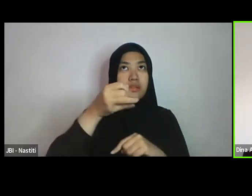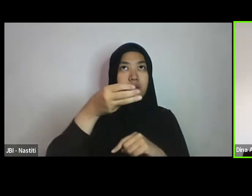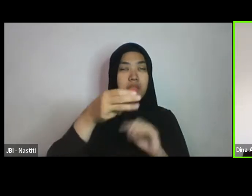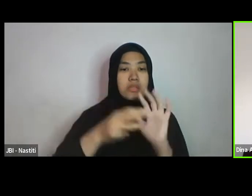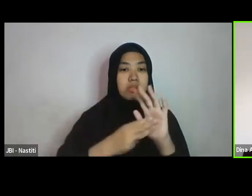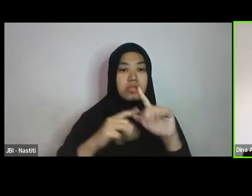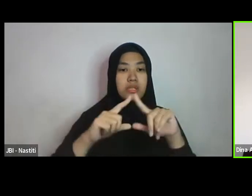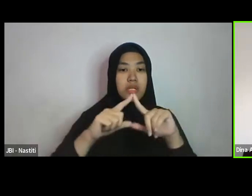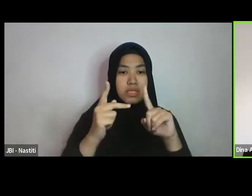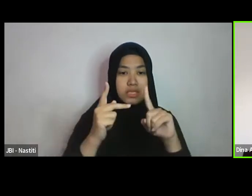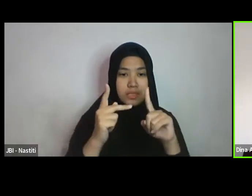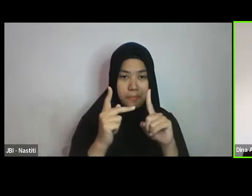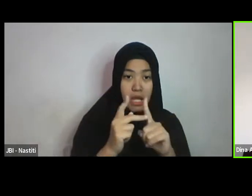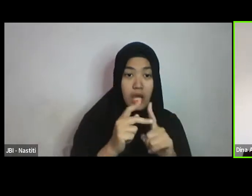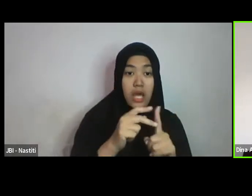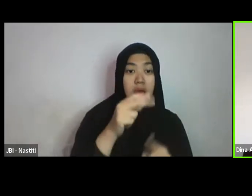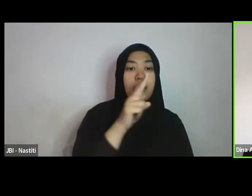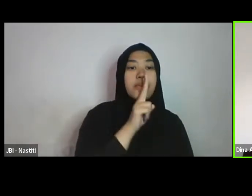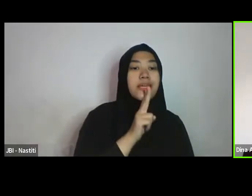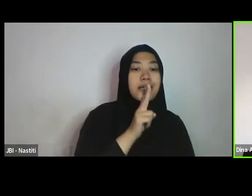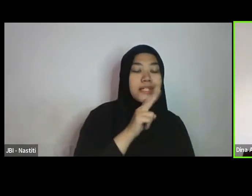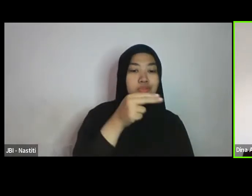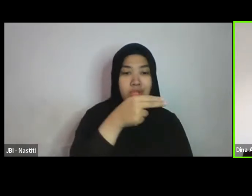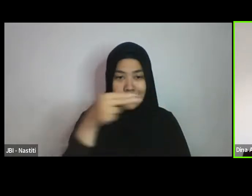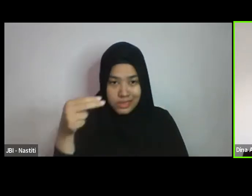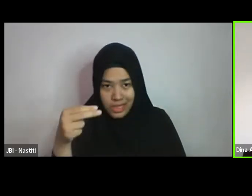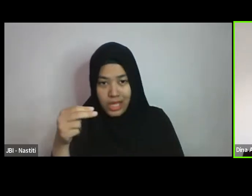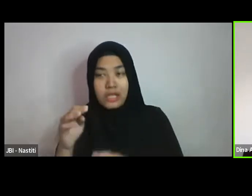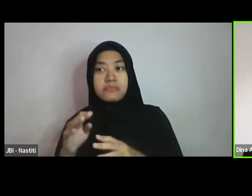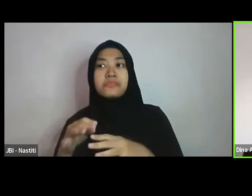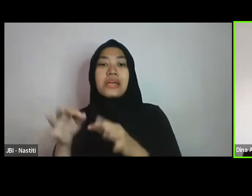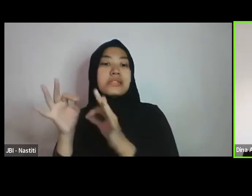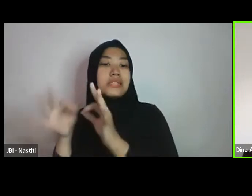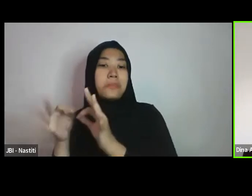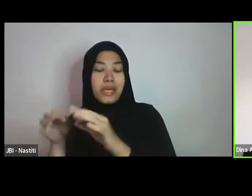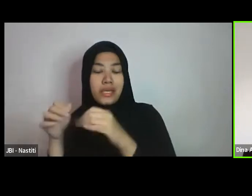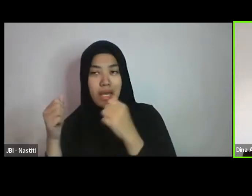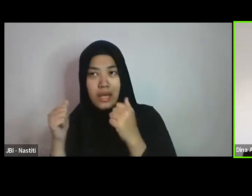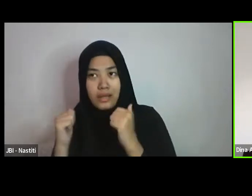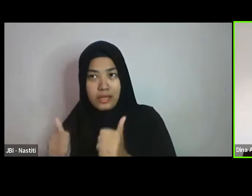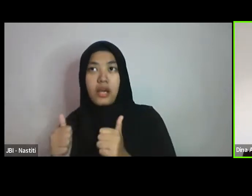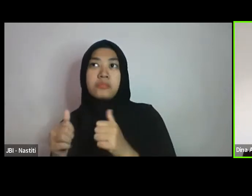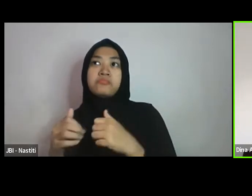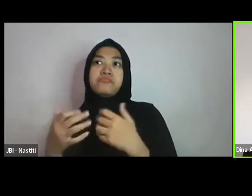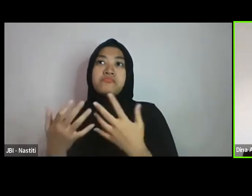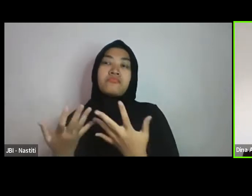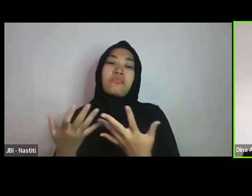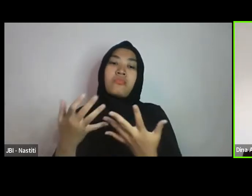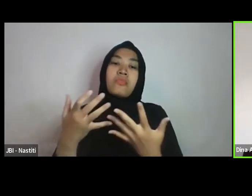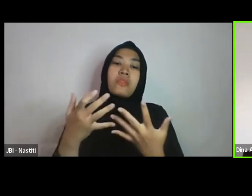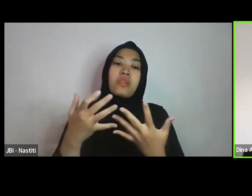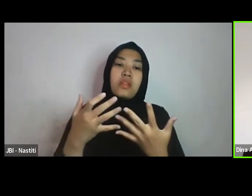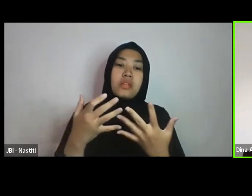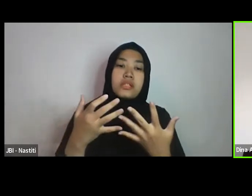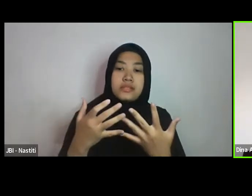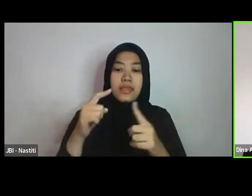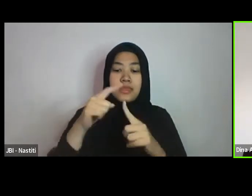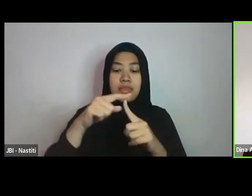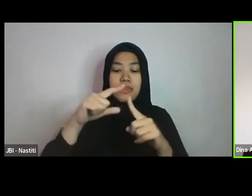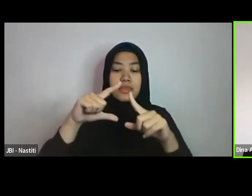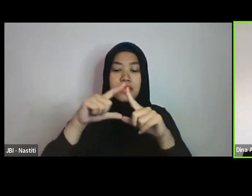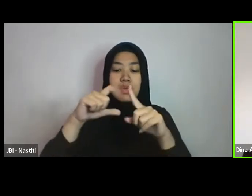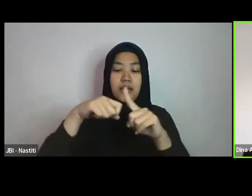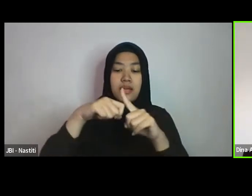Tak Karir. Okay, without further ado, I would like, now 11 o'clock. So I would like